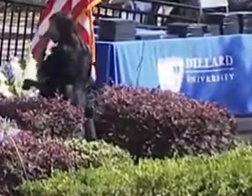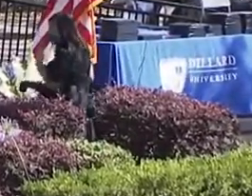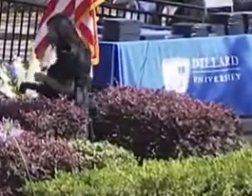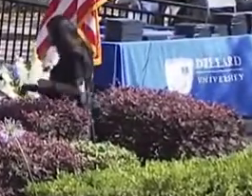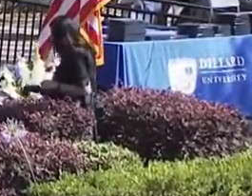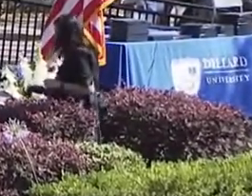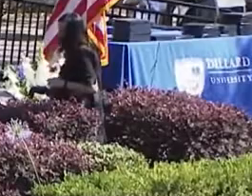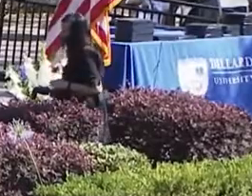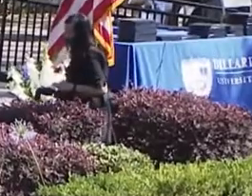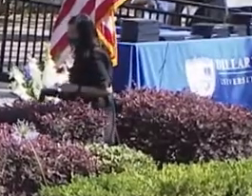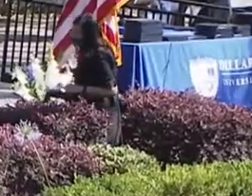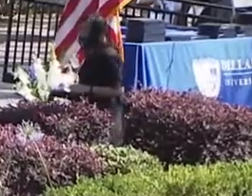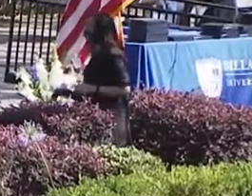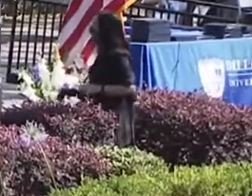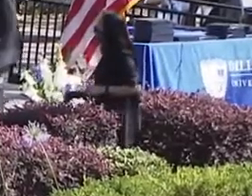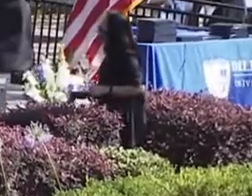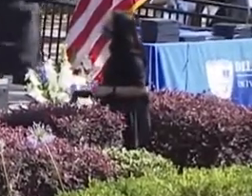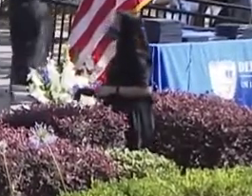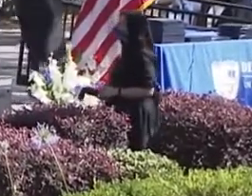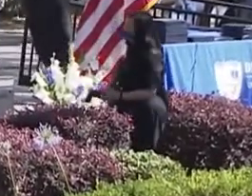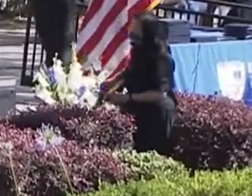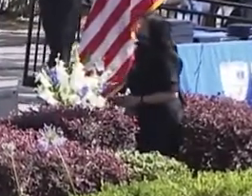it. All right, get out there and fix the world.